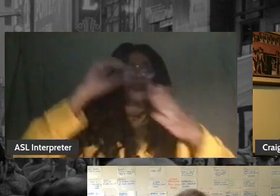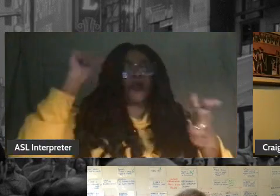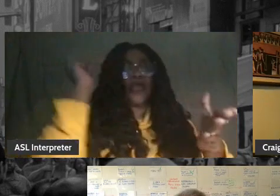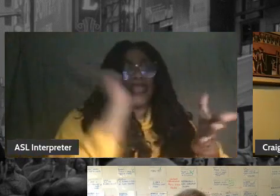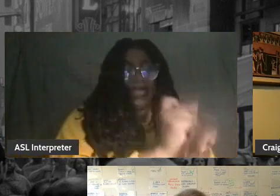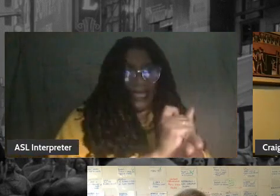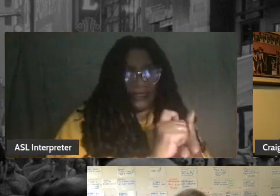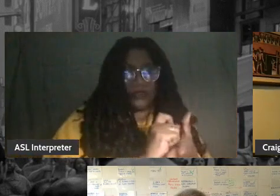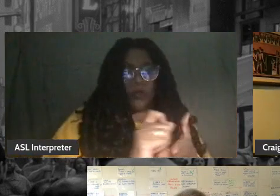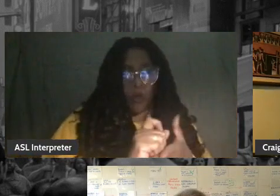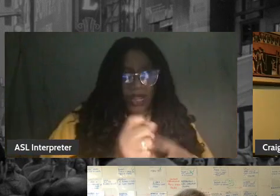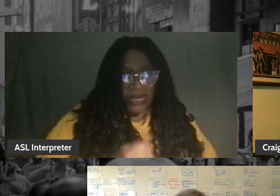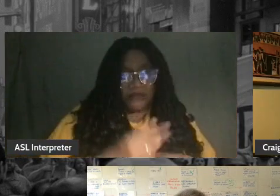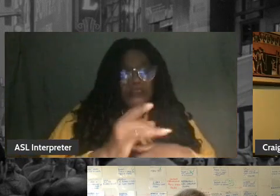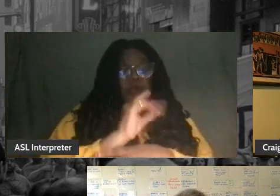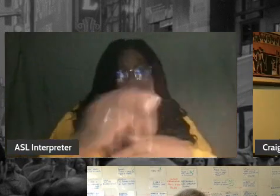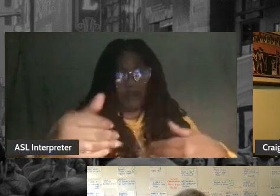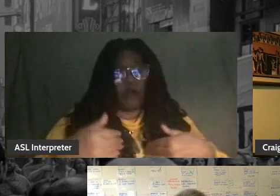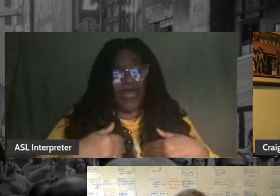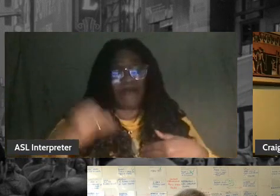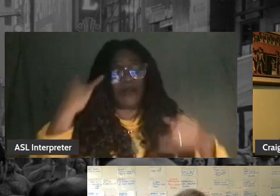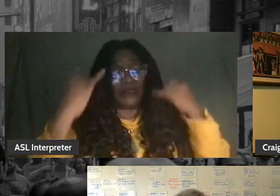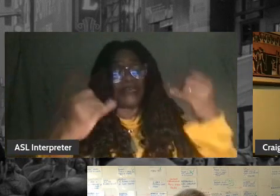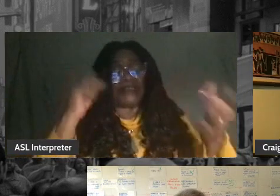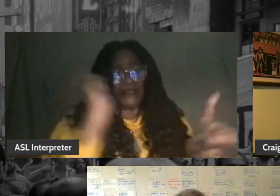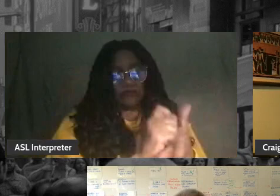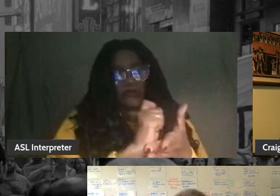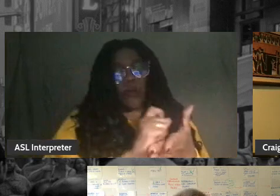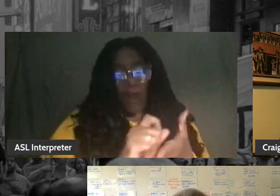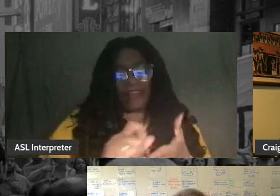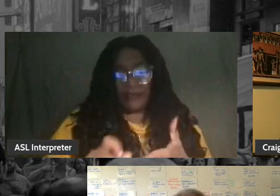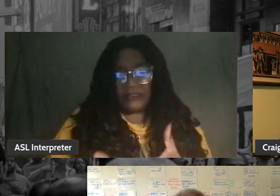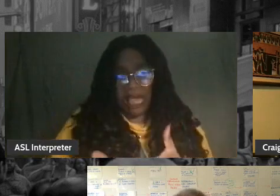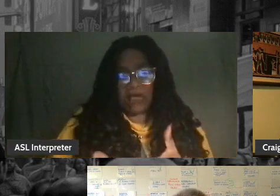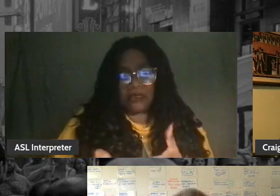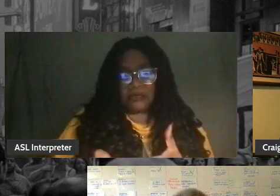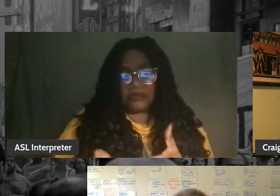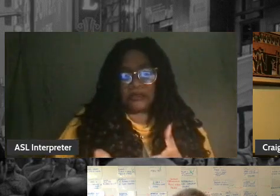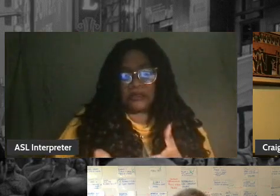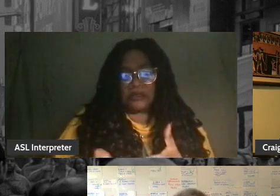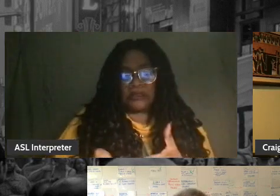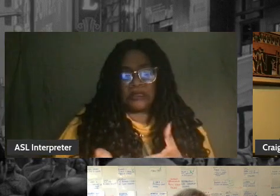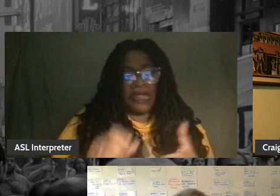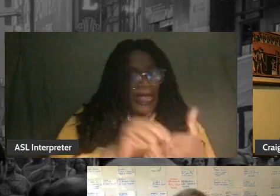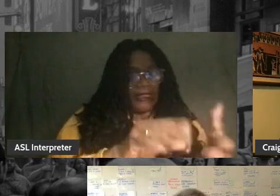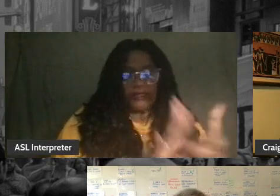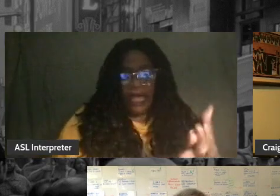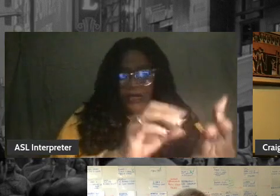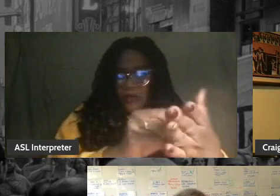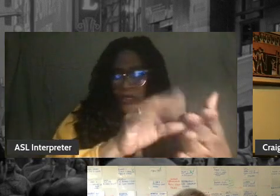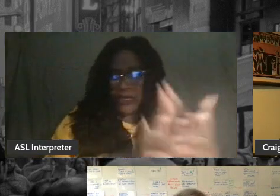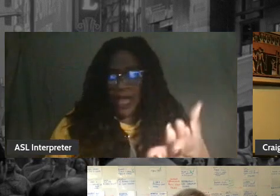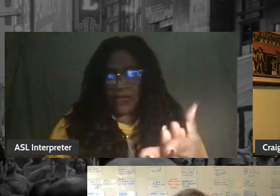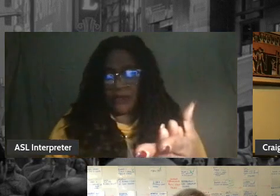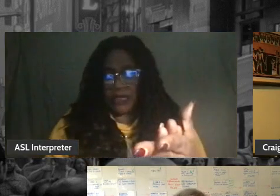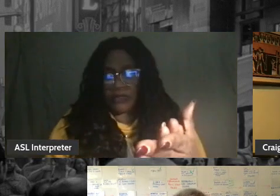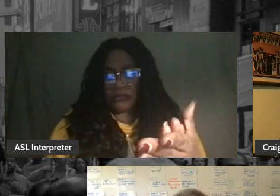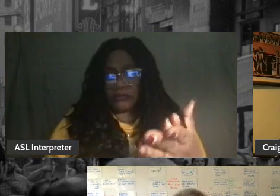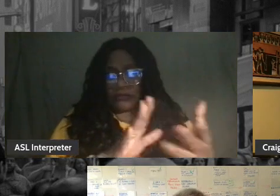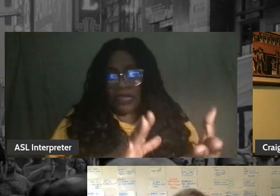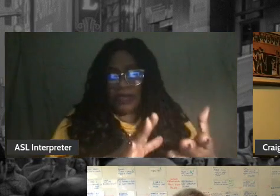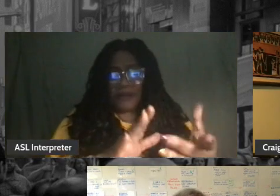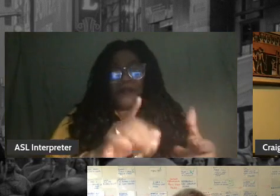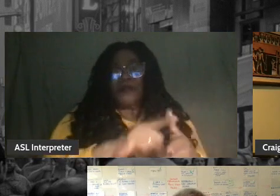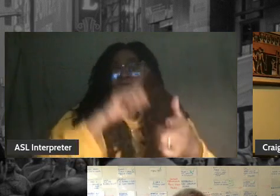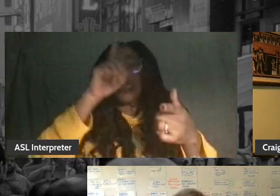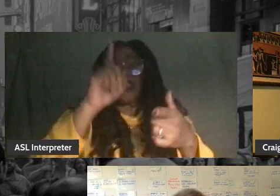when you have those ideas, write them down and document those ideas. And